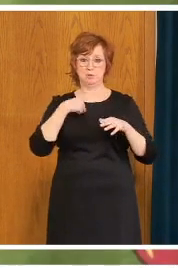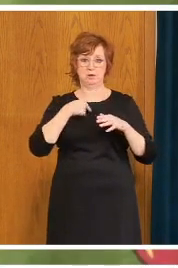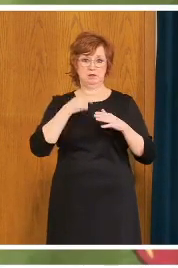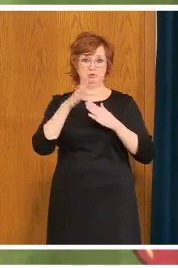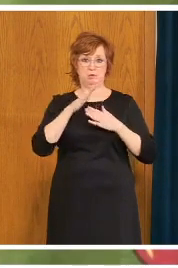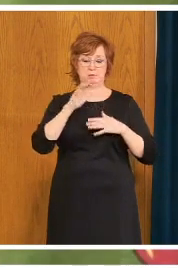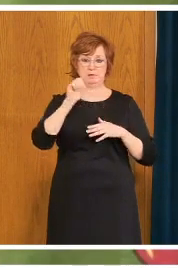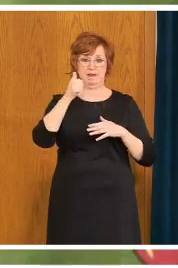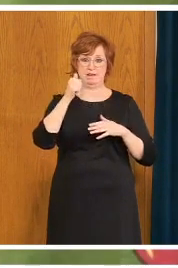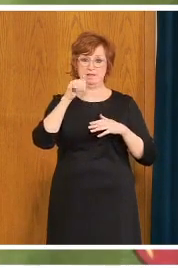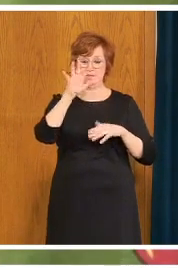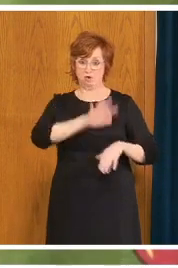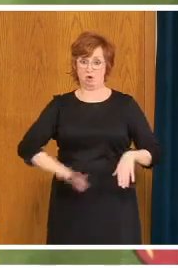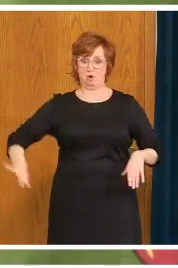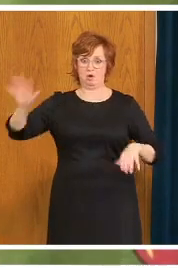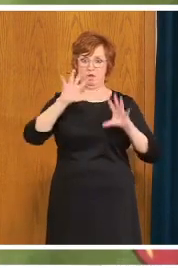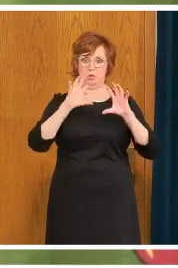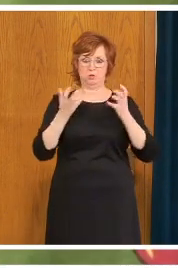line.